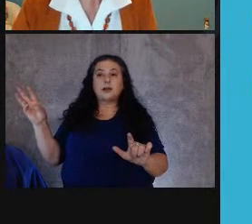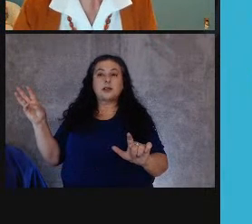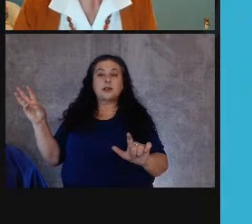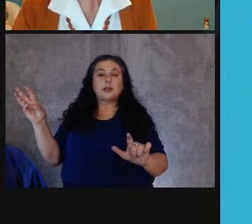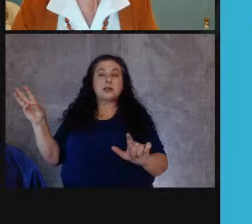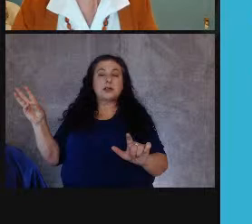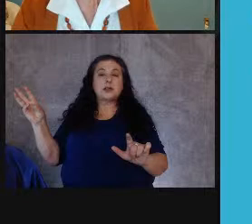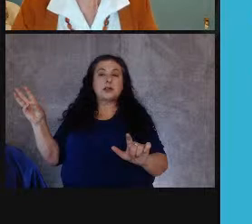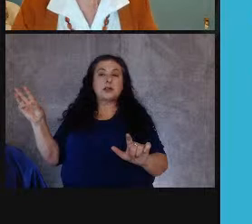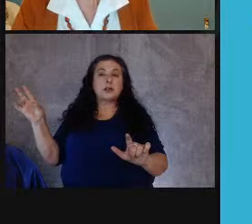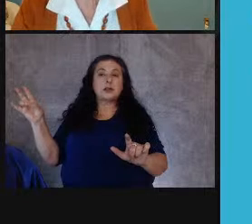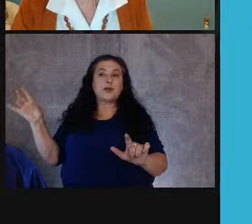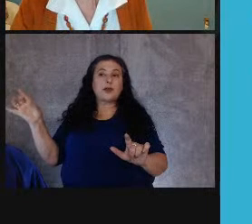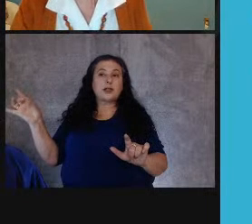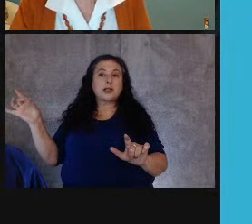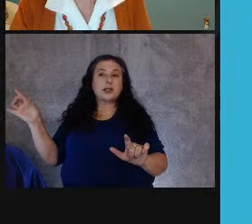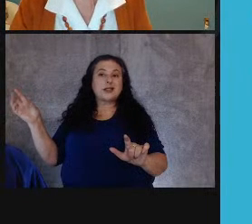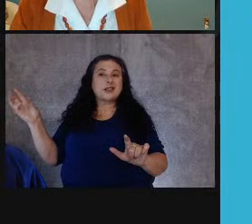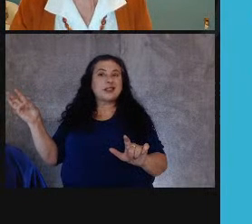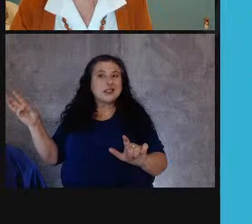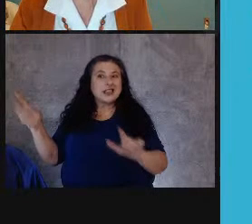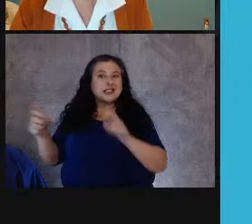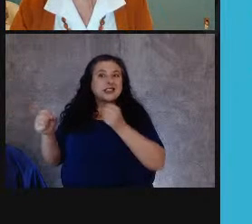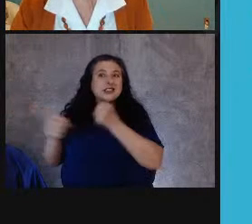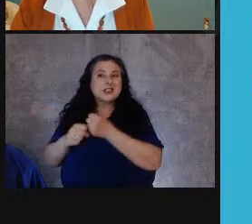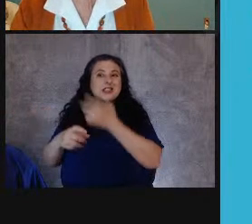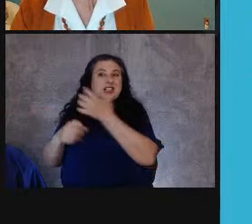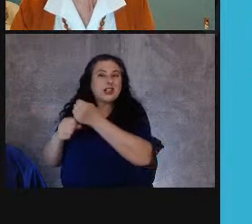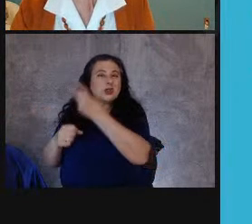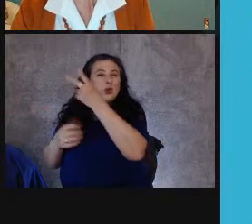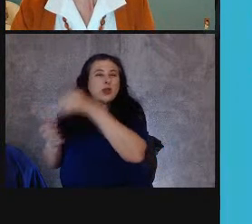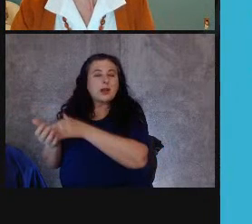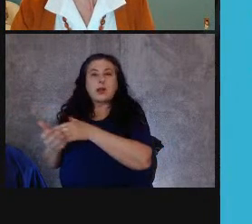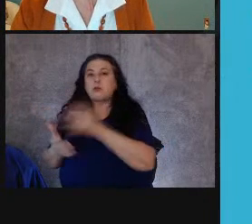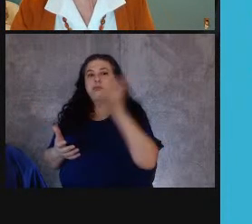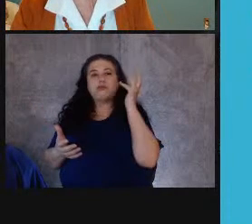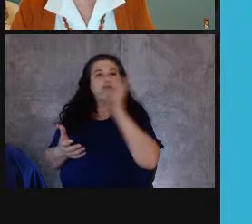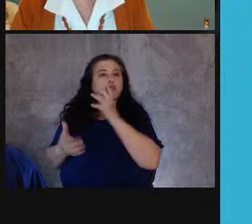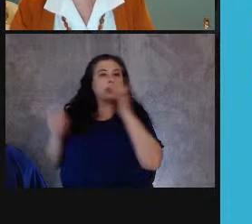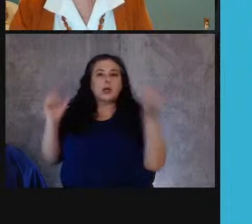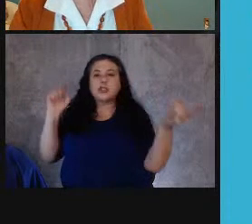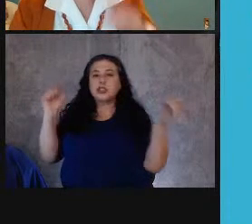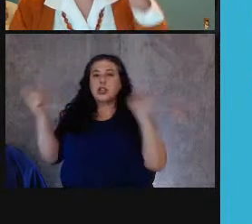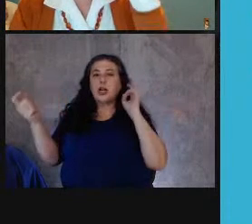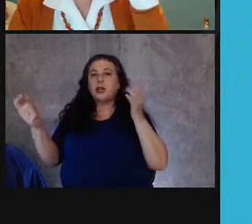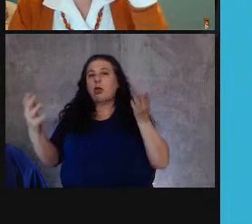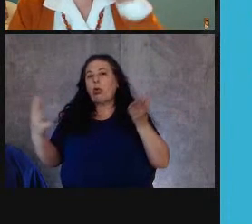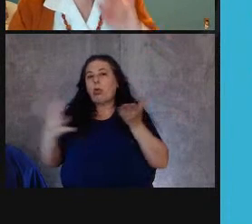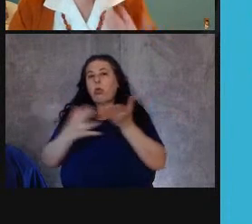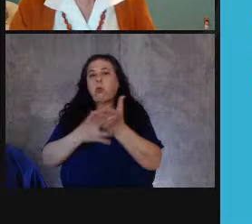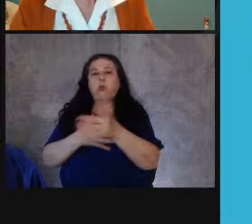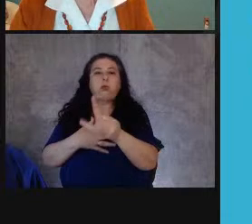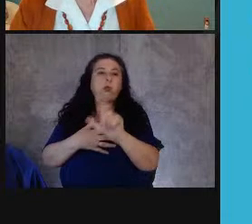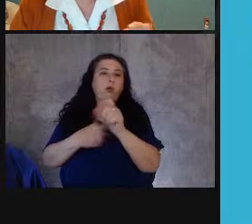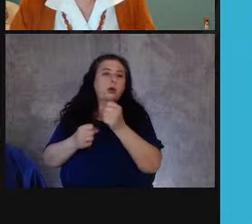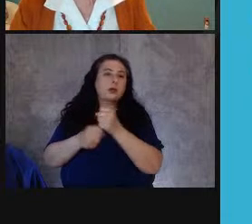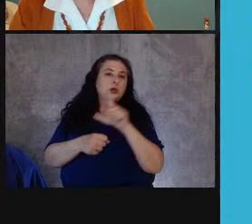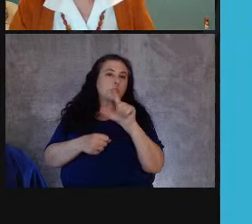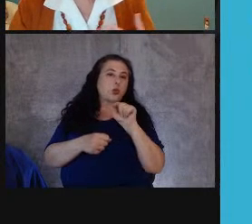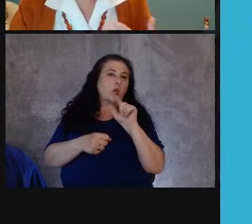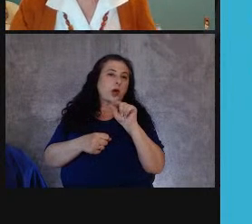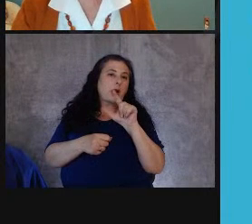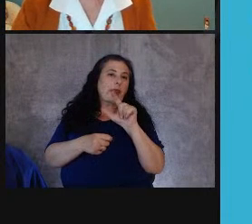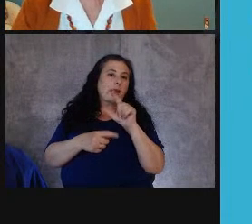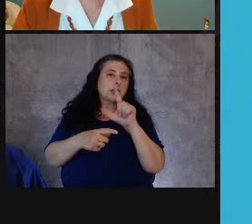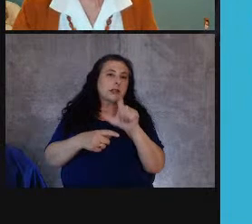years in the year 2000, that's stunning, right? That's a stunning change over the course of the 20th century. Now,